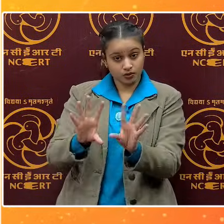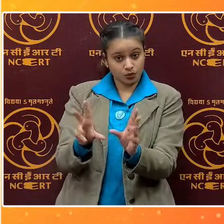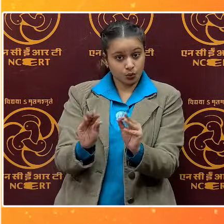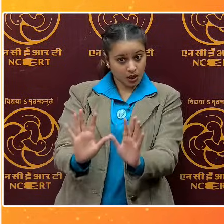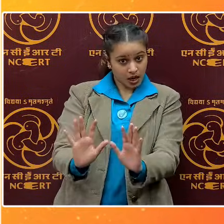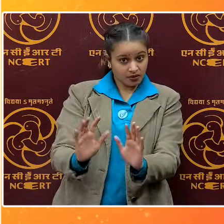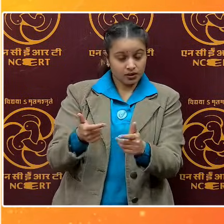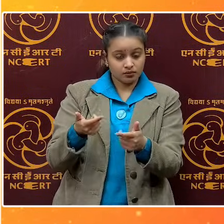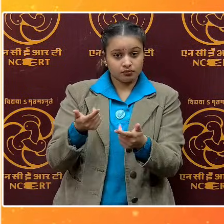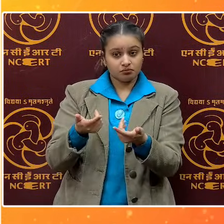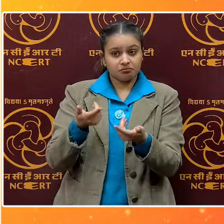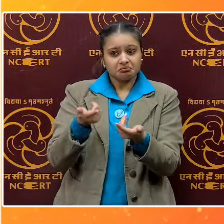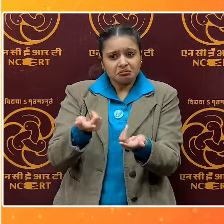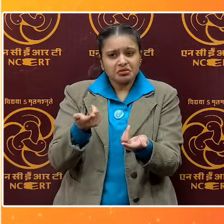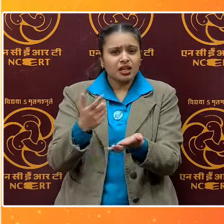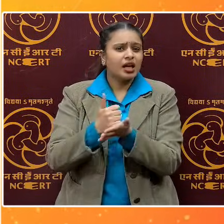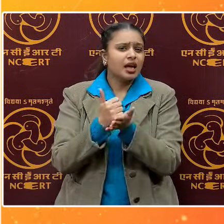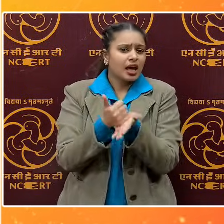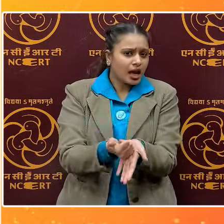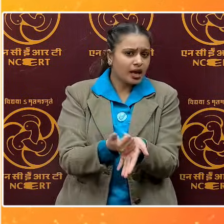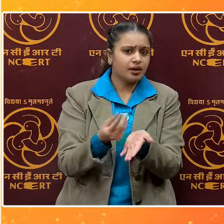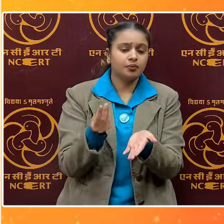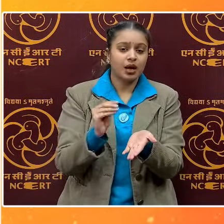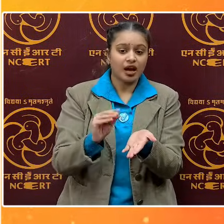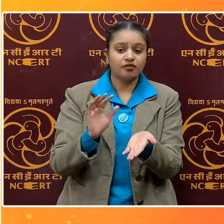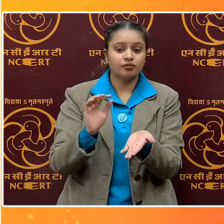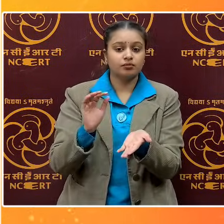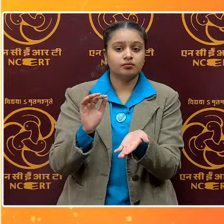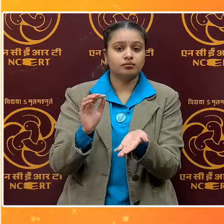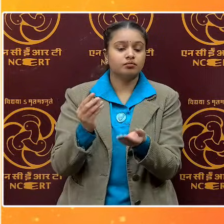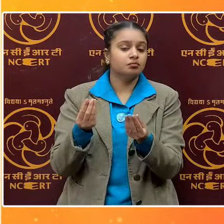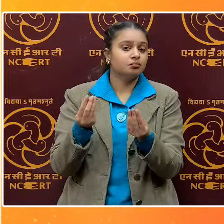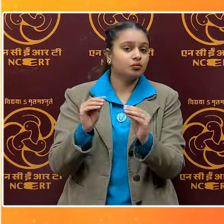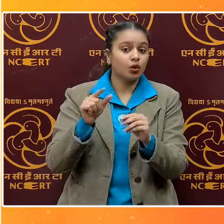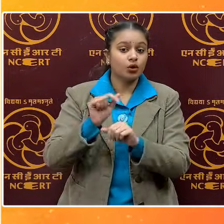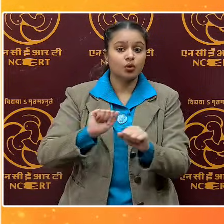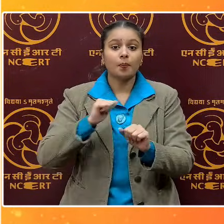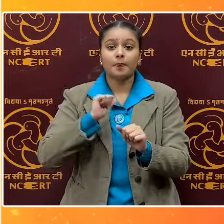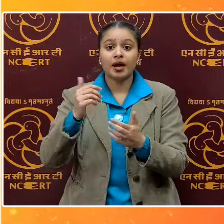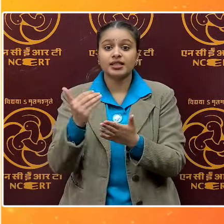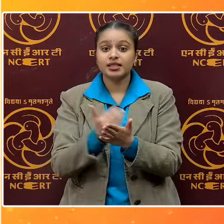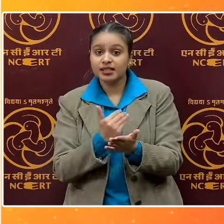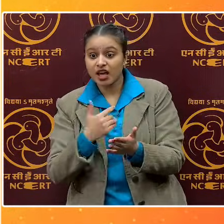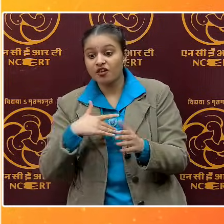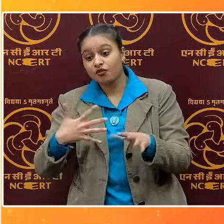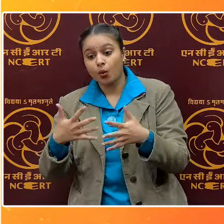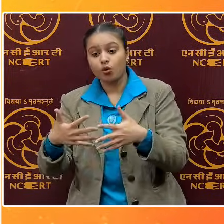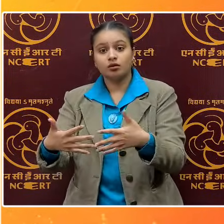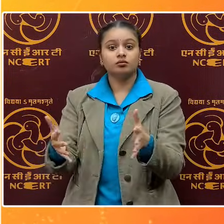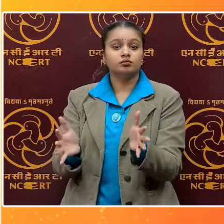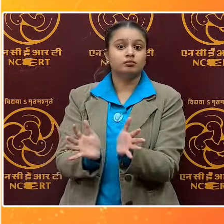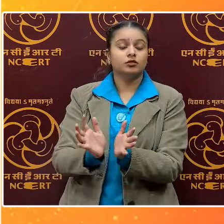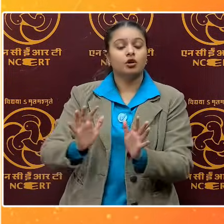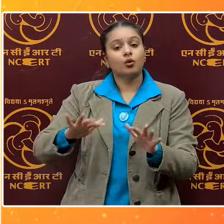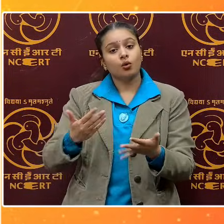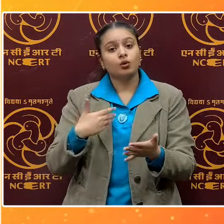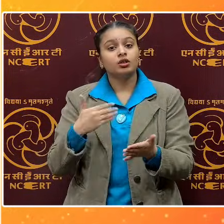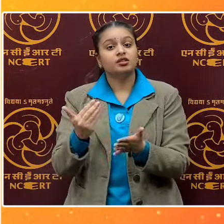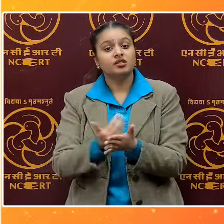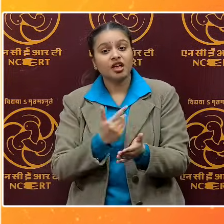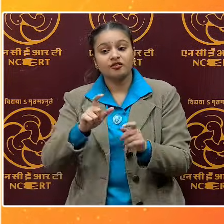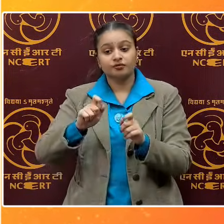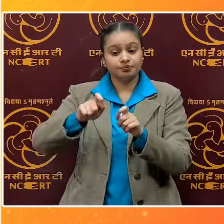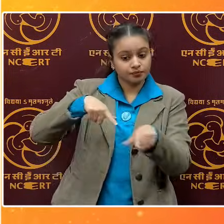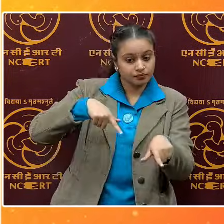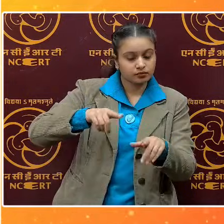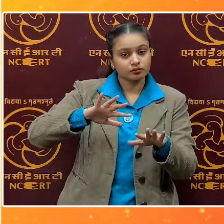means they help them to accumulate water, and even save the city and